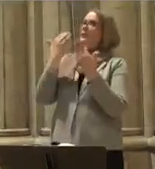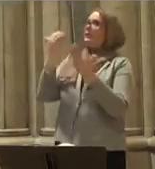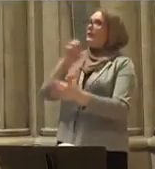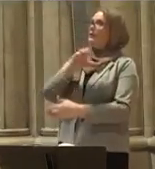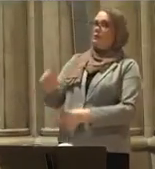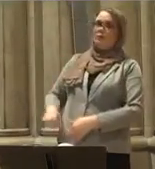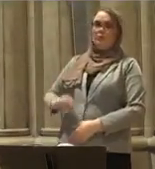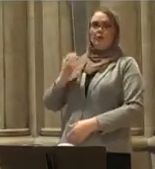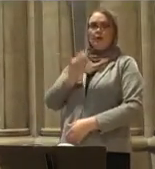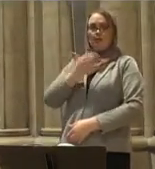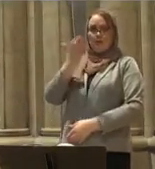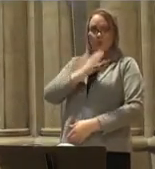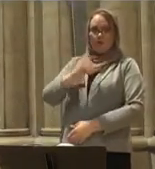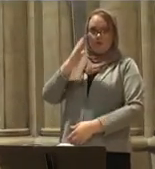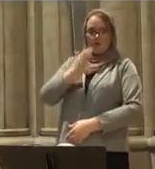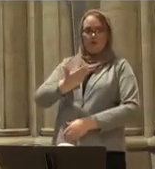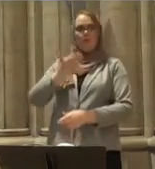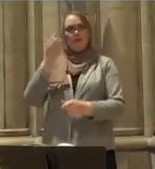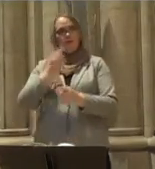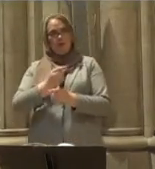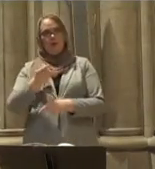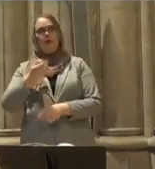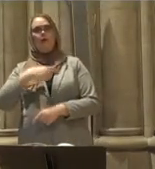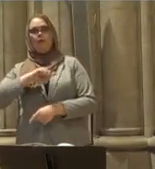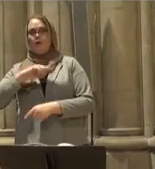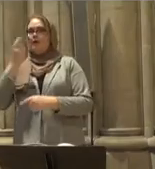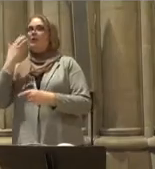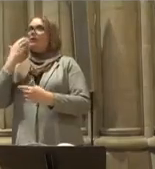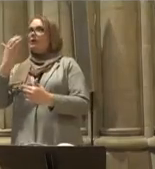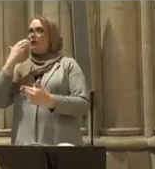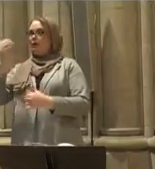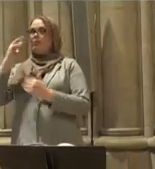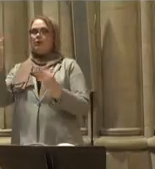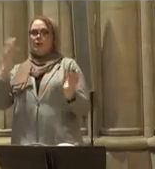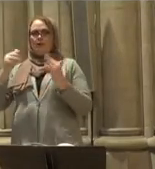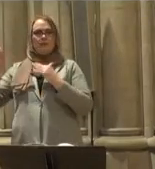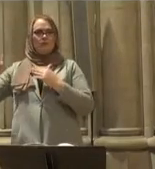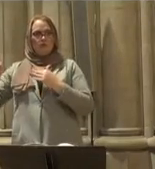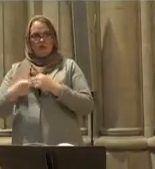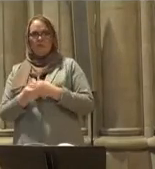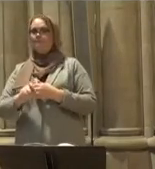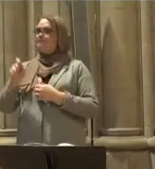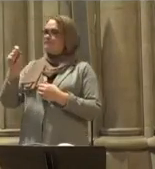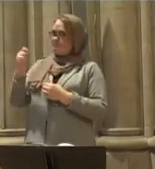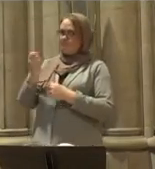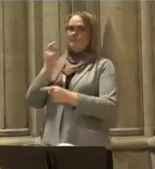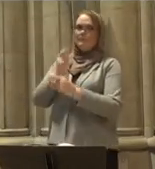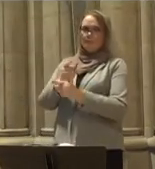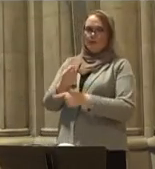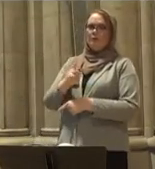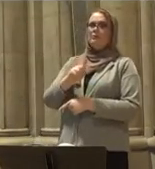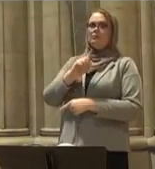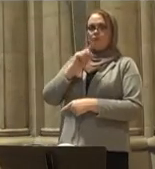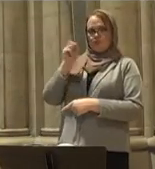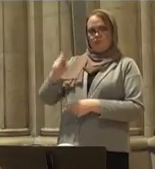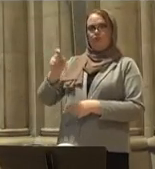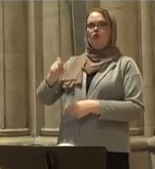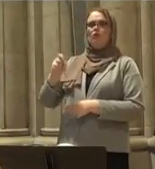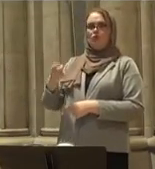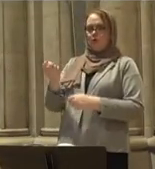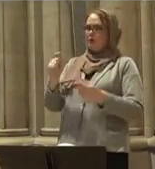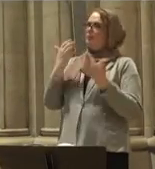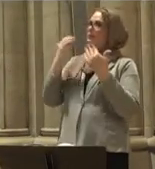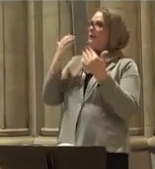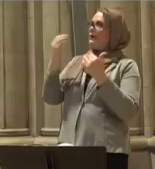God. It is right to give our thanks. It is truly right and good and joyful to give you thanks, all